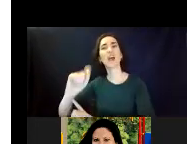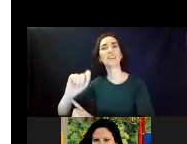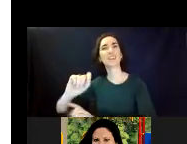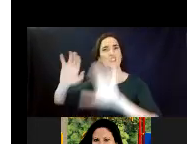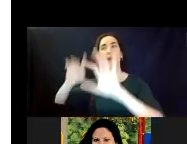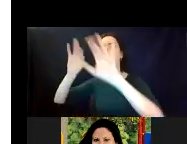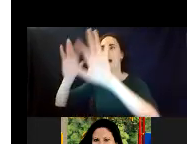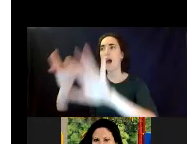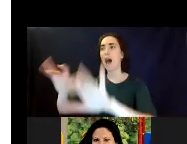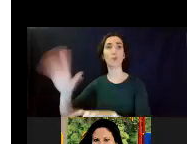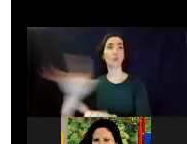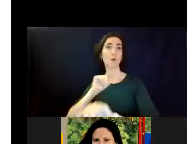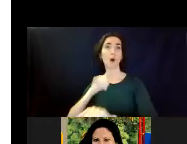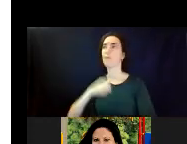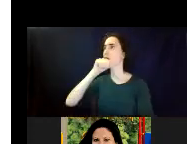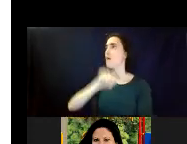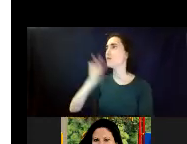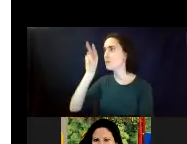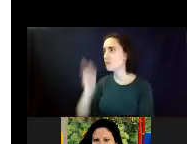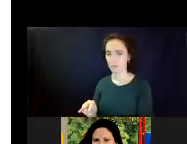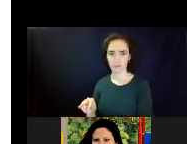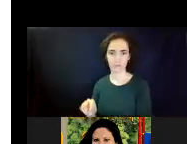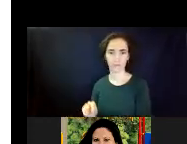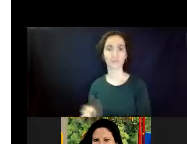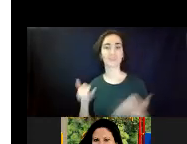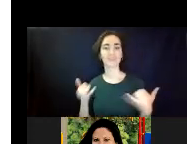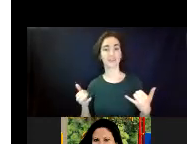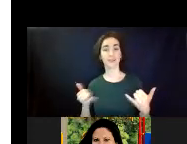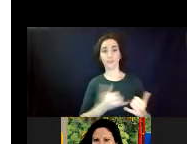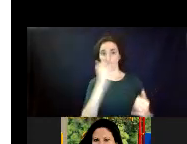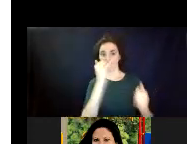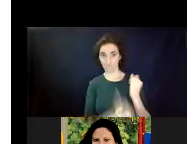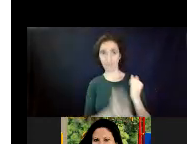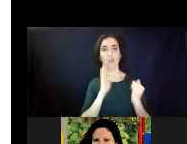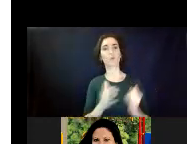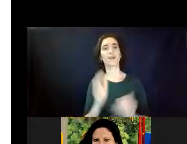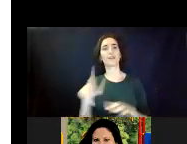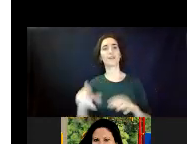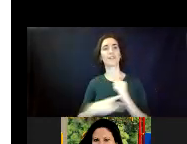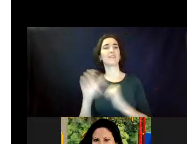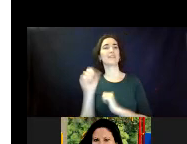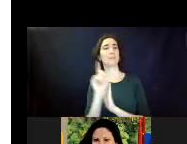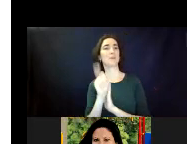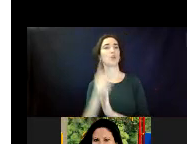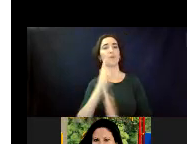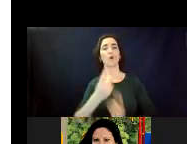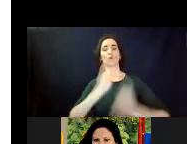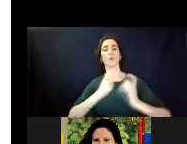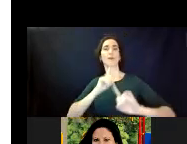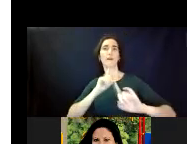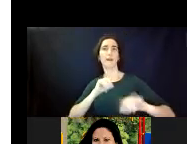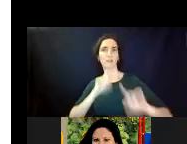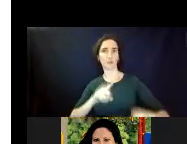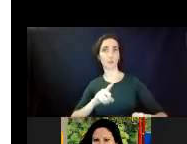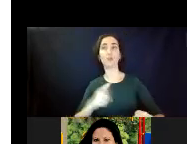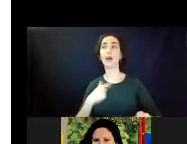see your responses. We'll have about 10 minutes at the end dedicated to questions and answers, and my hope is that this will